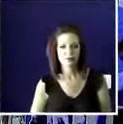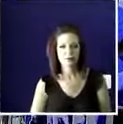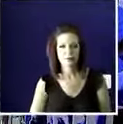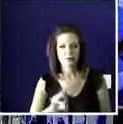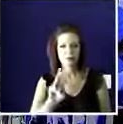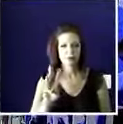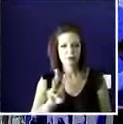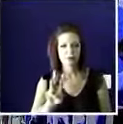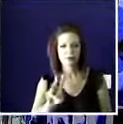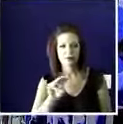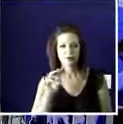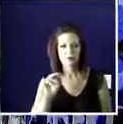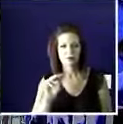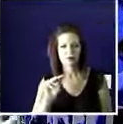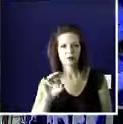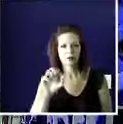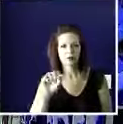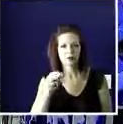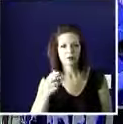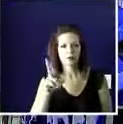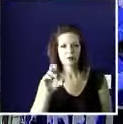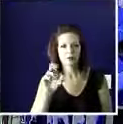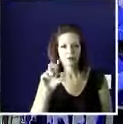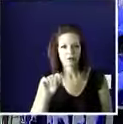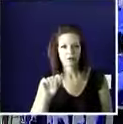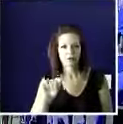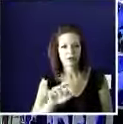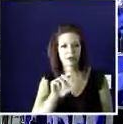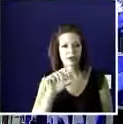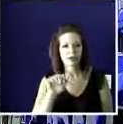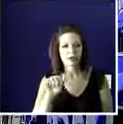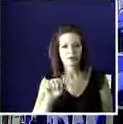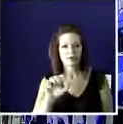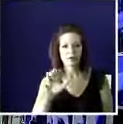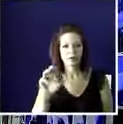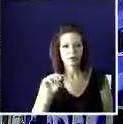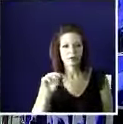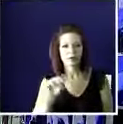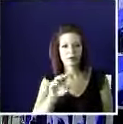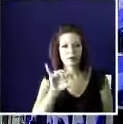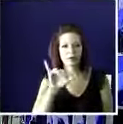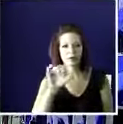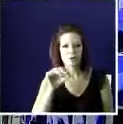Wyatt Michael Shrout. Addison Martine Yoakum.